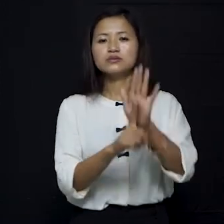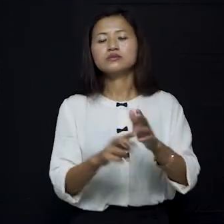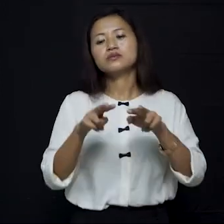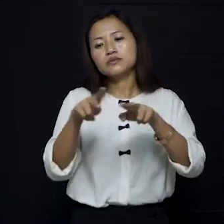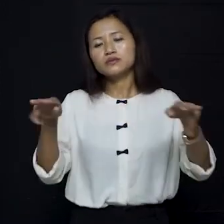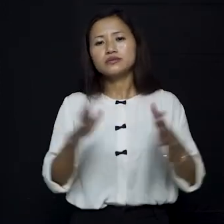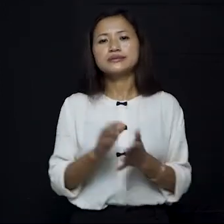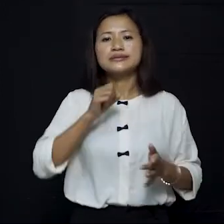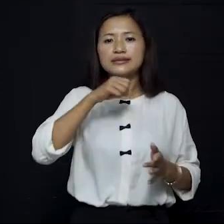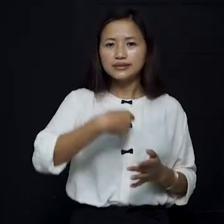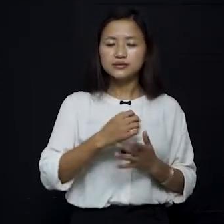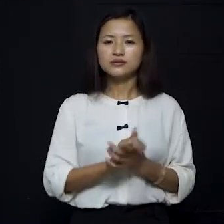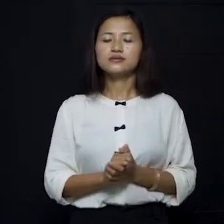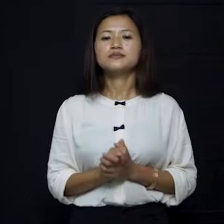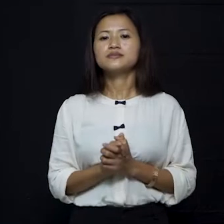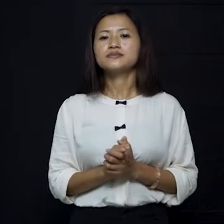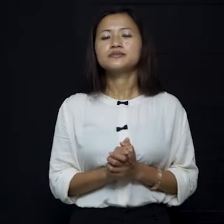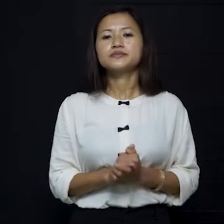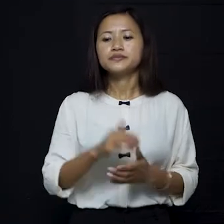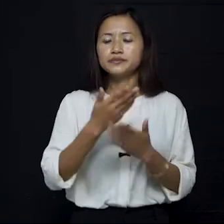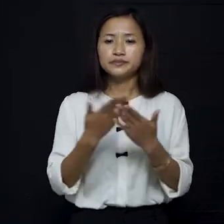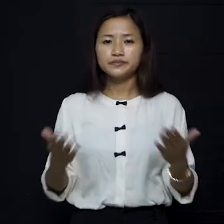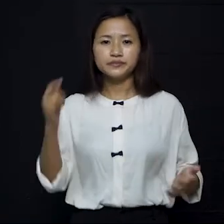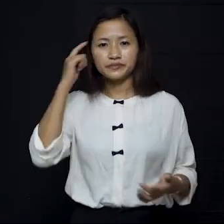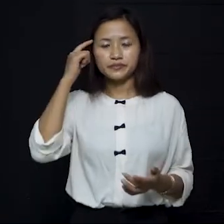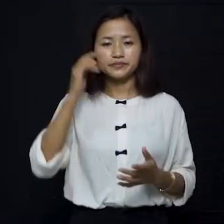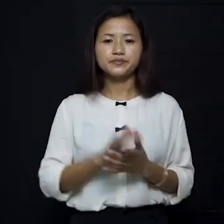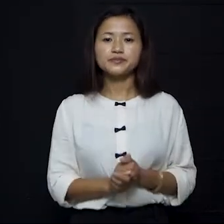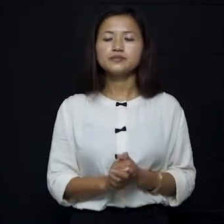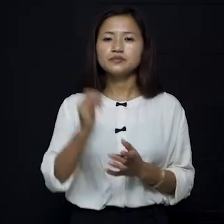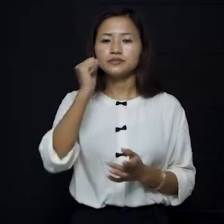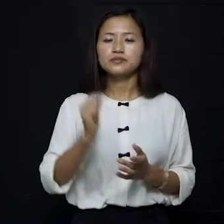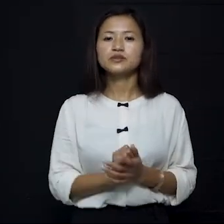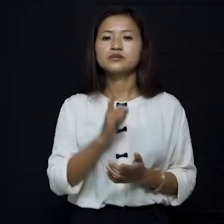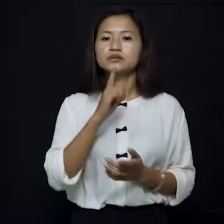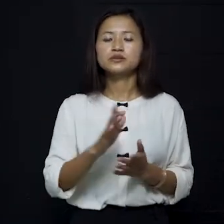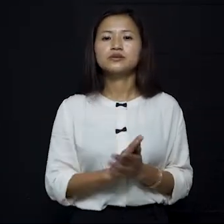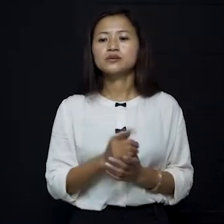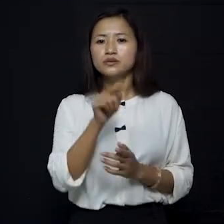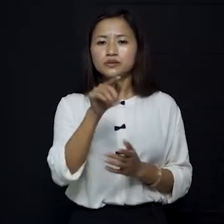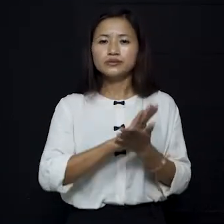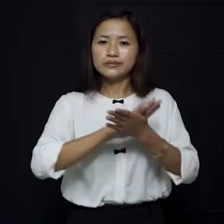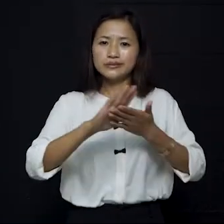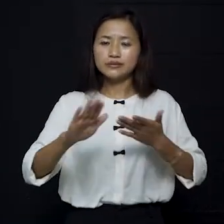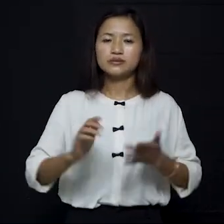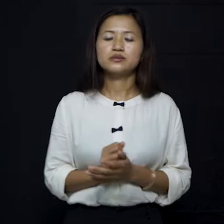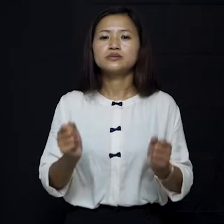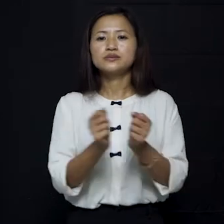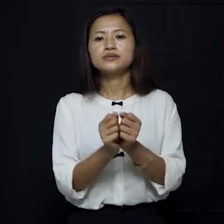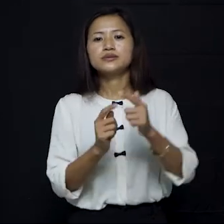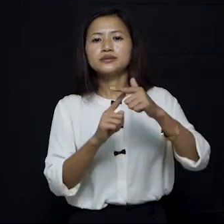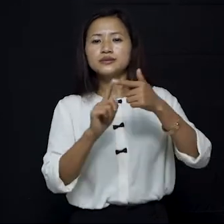difference between the ages, right? These are the things that we have to keep in our mind. And so I'm sure you are clear with the